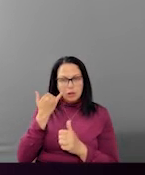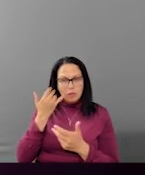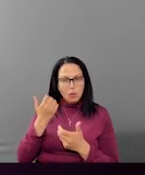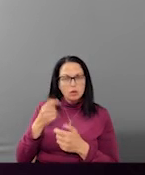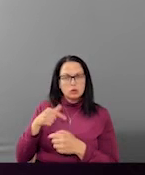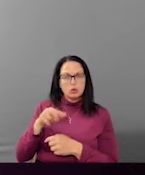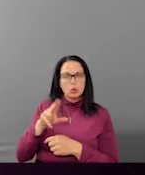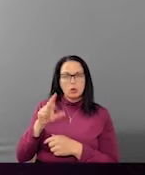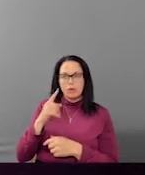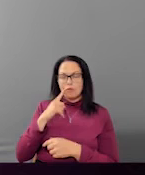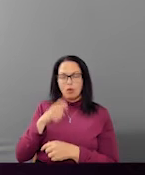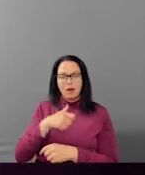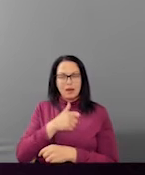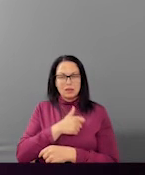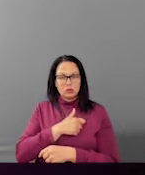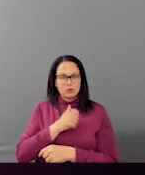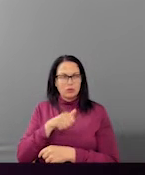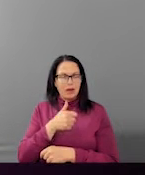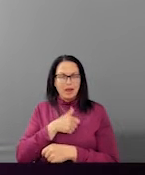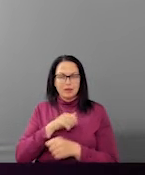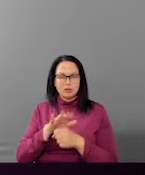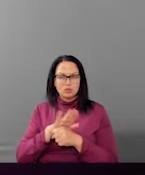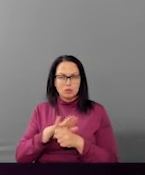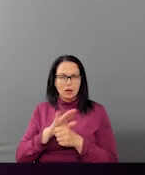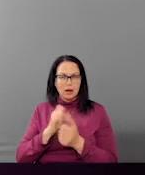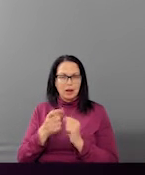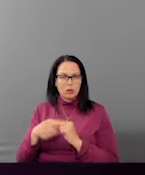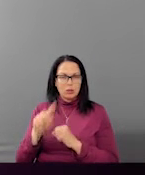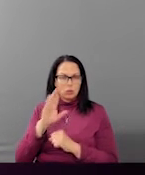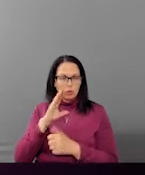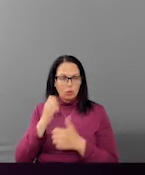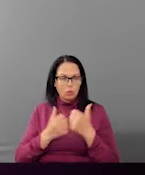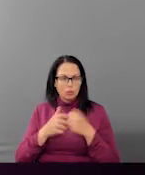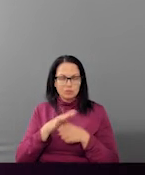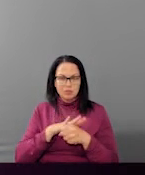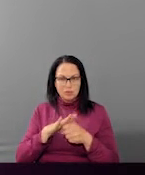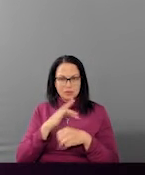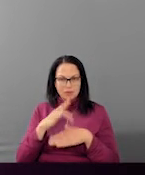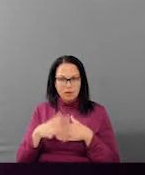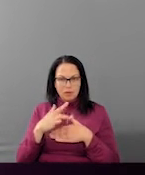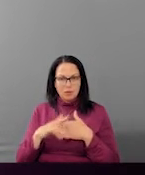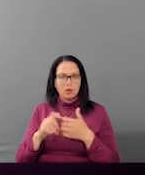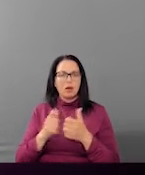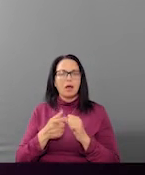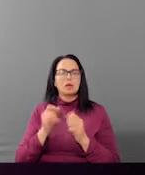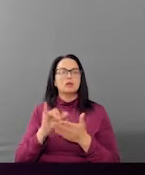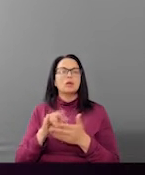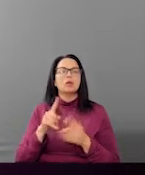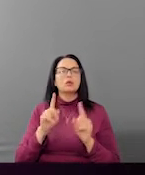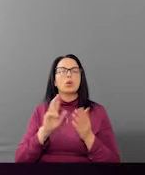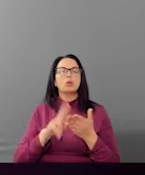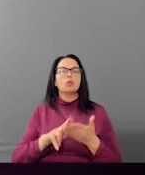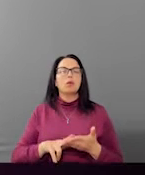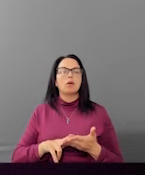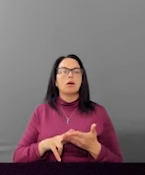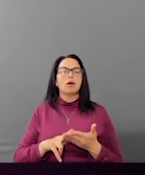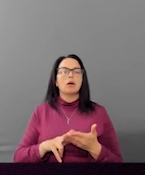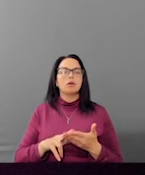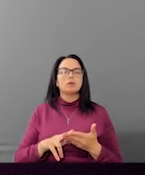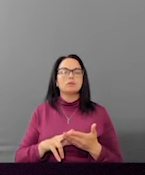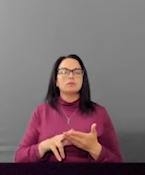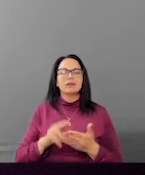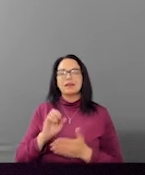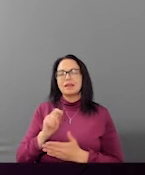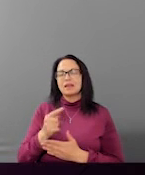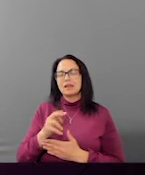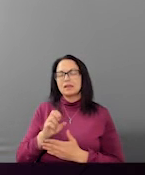is there an attitude property? How do you know what properties are out there? So the way that you do that is actually you go to their contract in Etherscan.